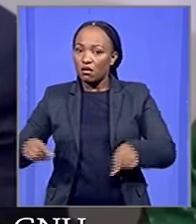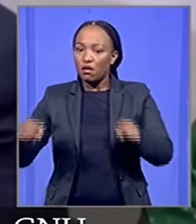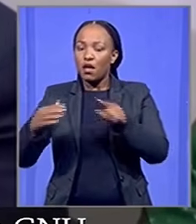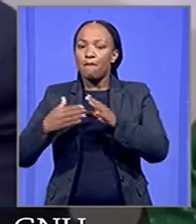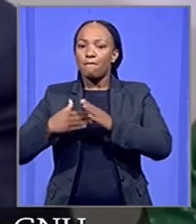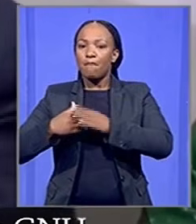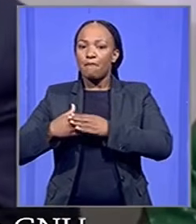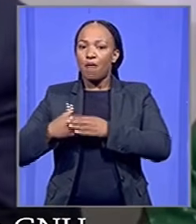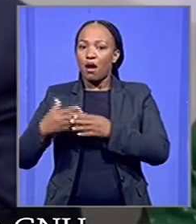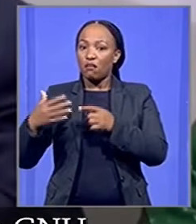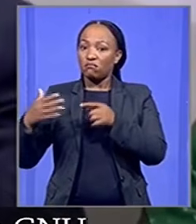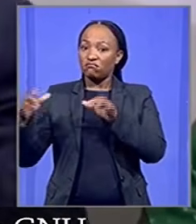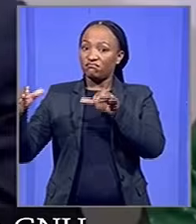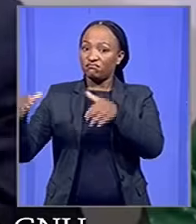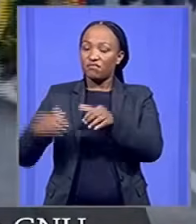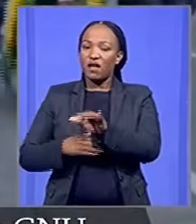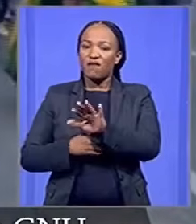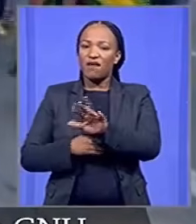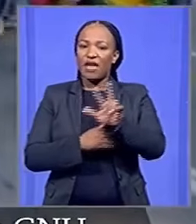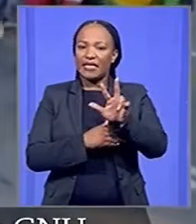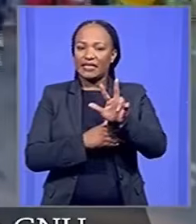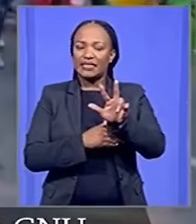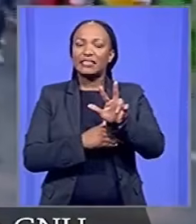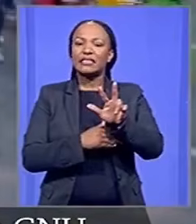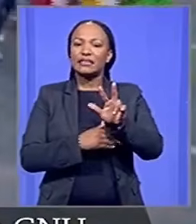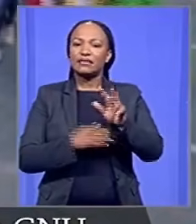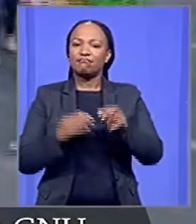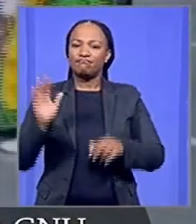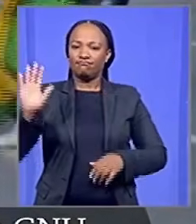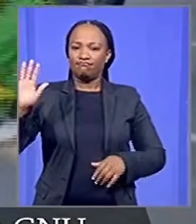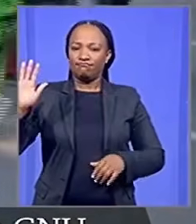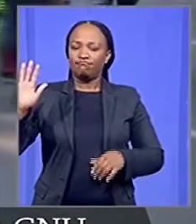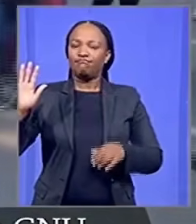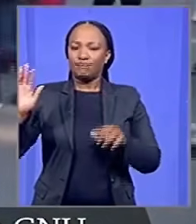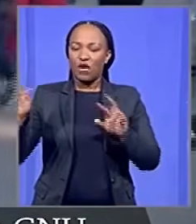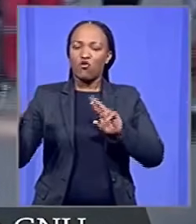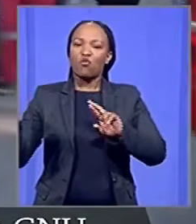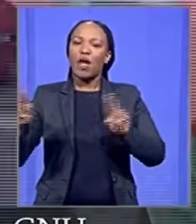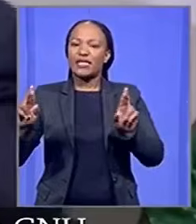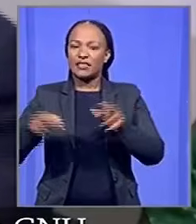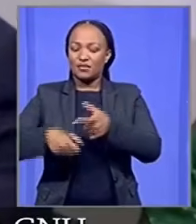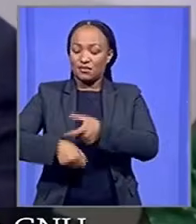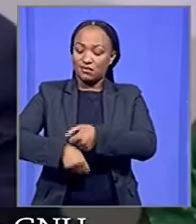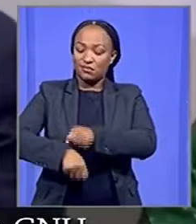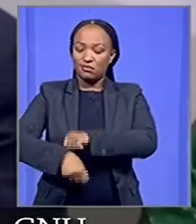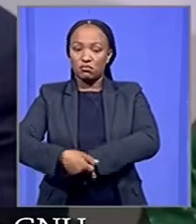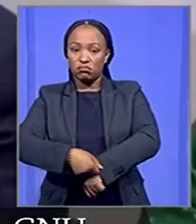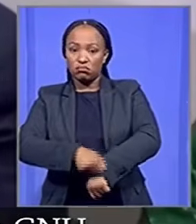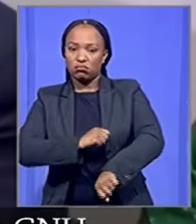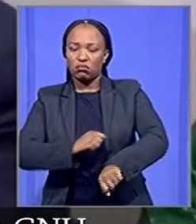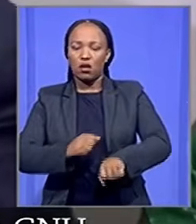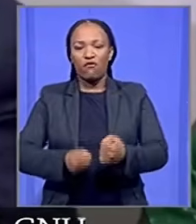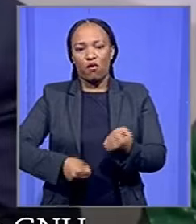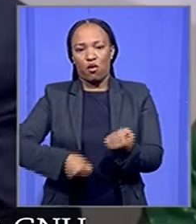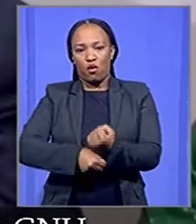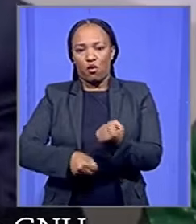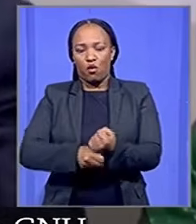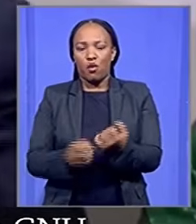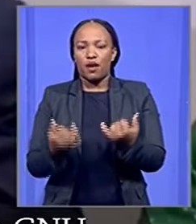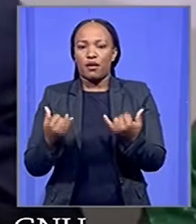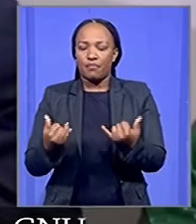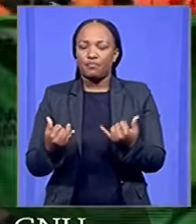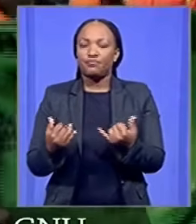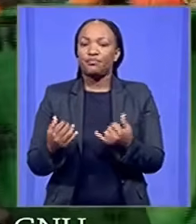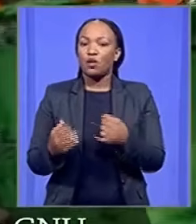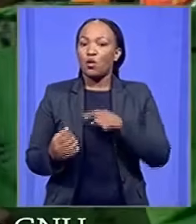parlamente di re di se di le malalalaotswe ho tshwara tau ka ditlena mmusong o motjha wa puso ya setjhaba ka setjhaba. Sena